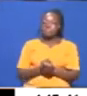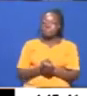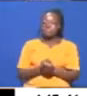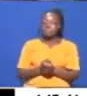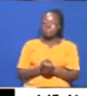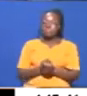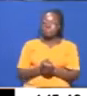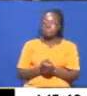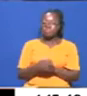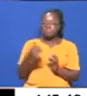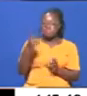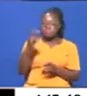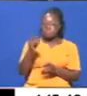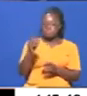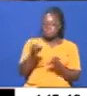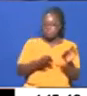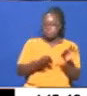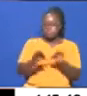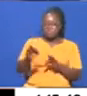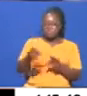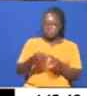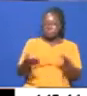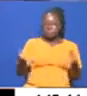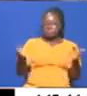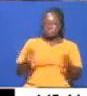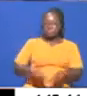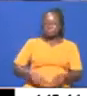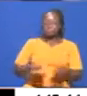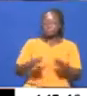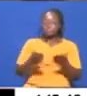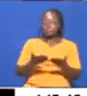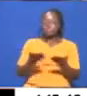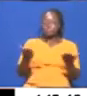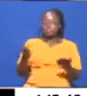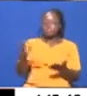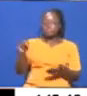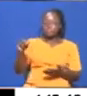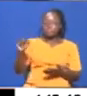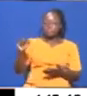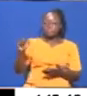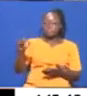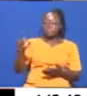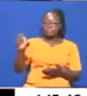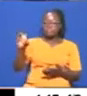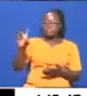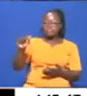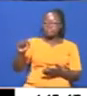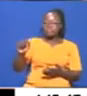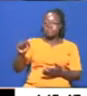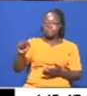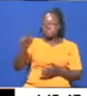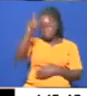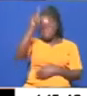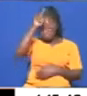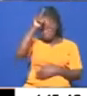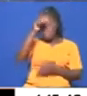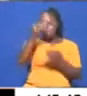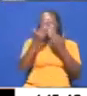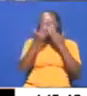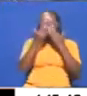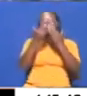Twenty kilometers from the collapsed mine, residents of Malela village in West Uyoma have converged for a Thanksgiving